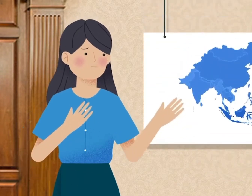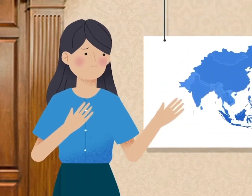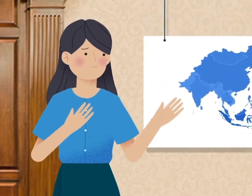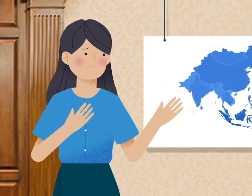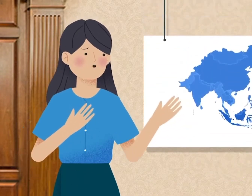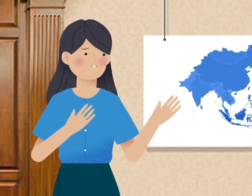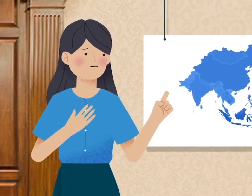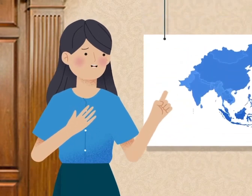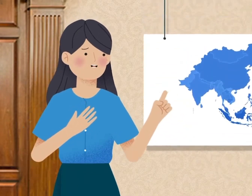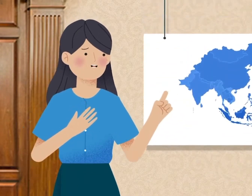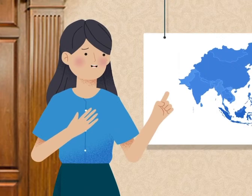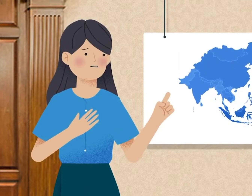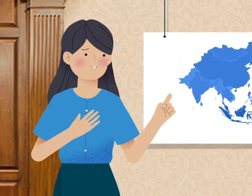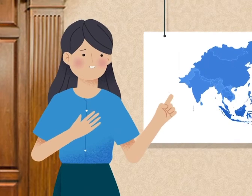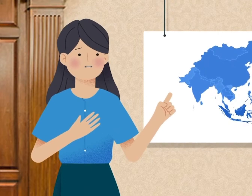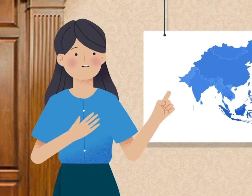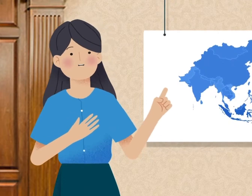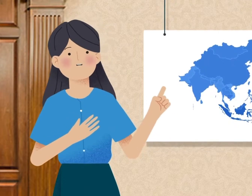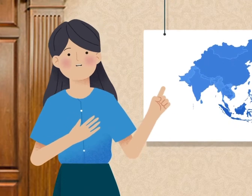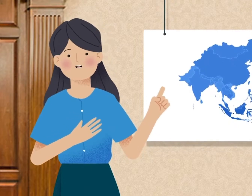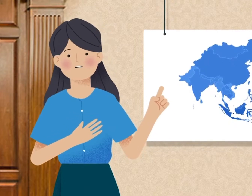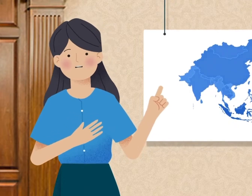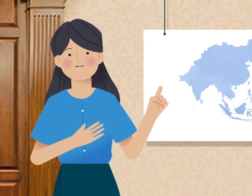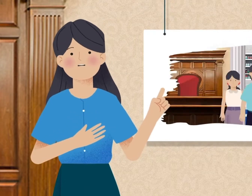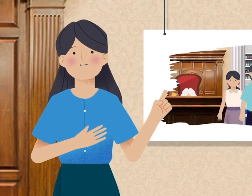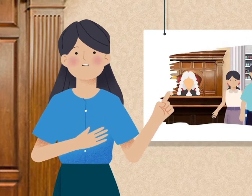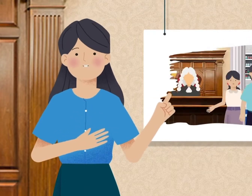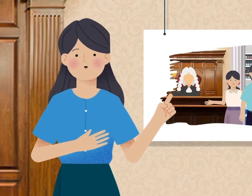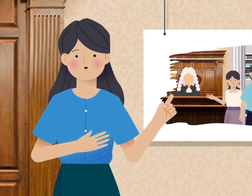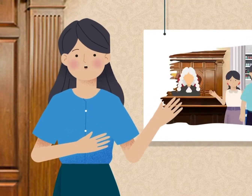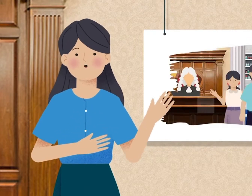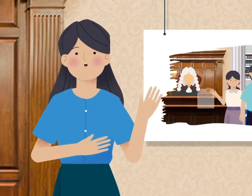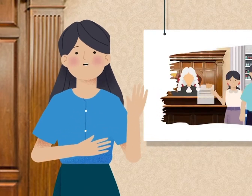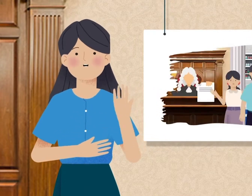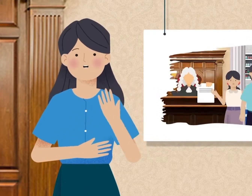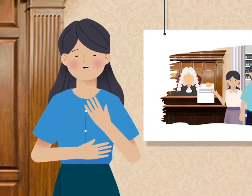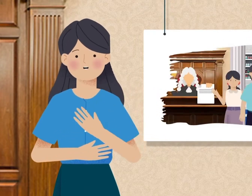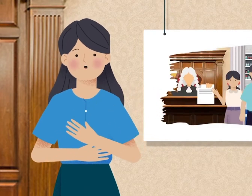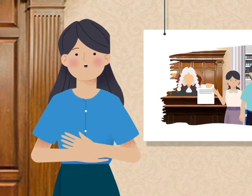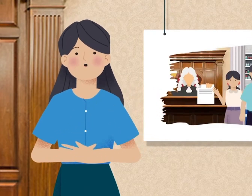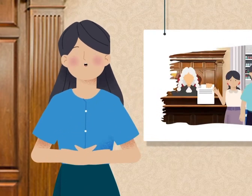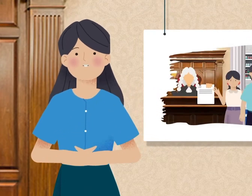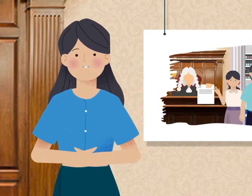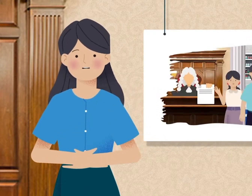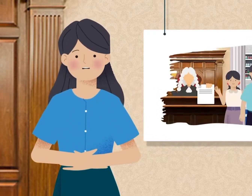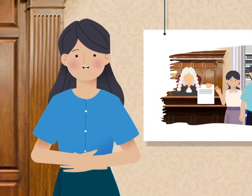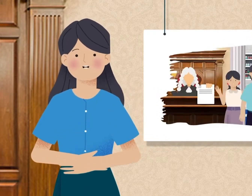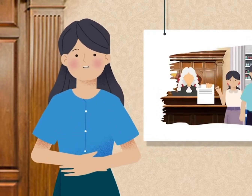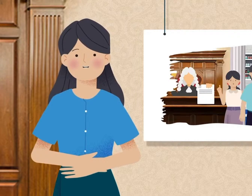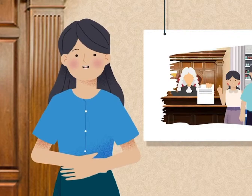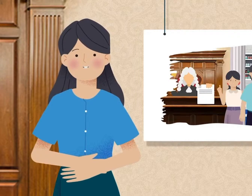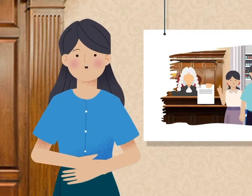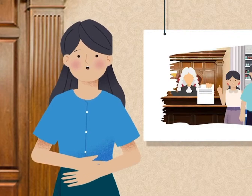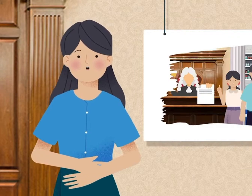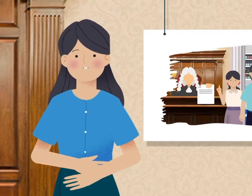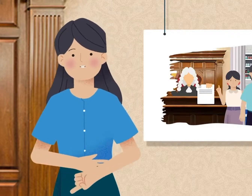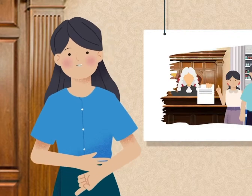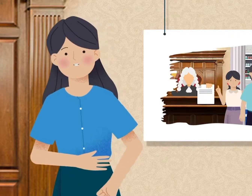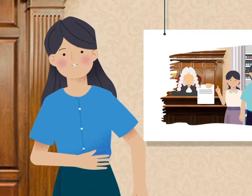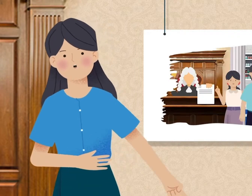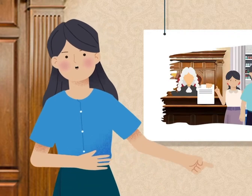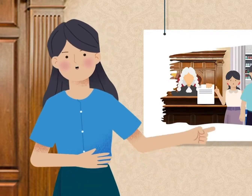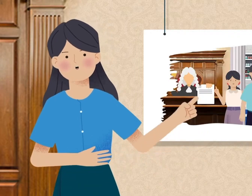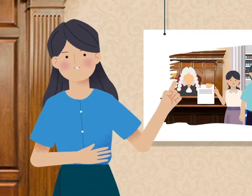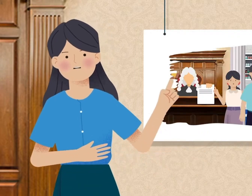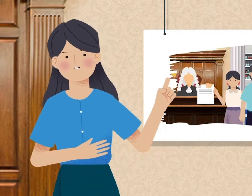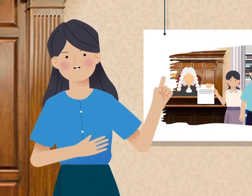Pacific region, this access is restricted by legal and policy barriers, including age of consent limitations